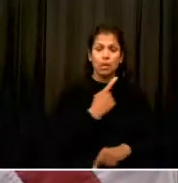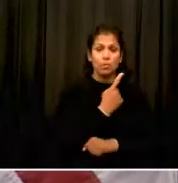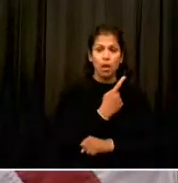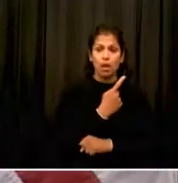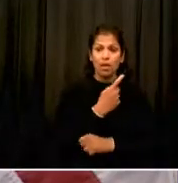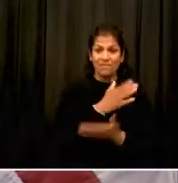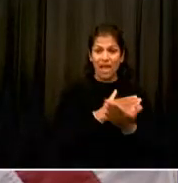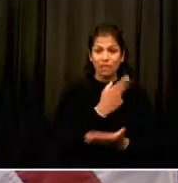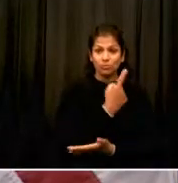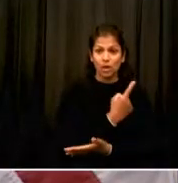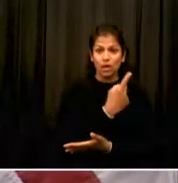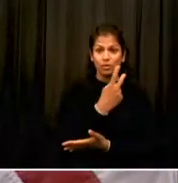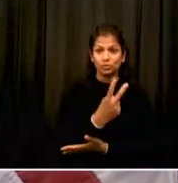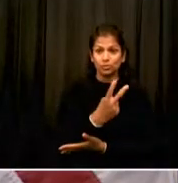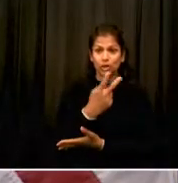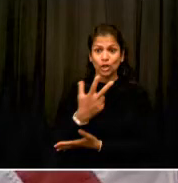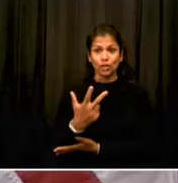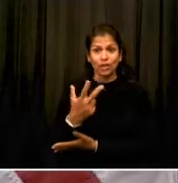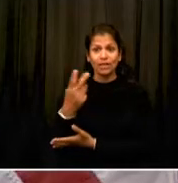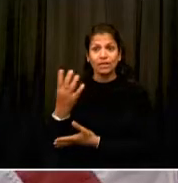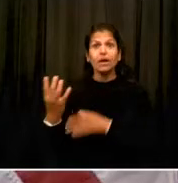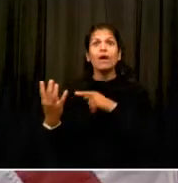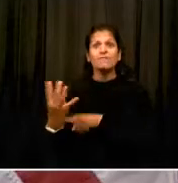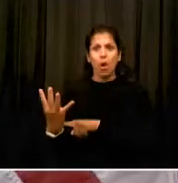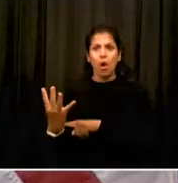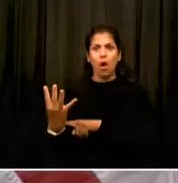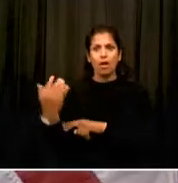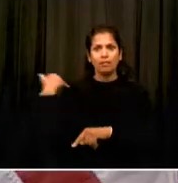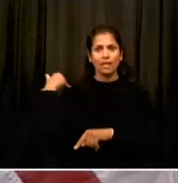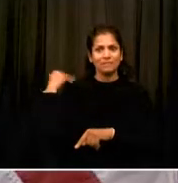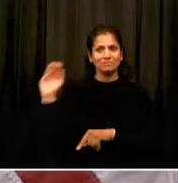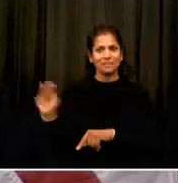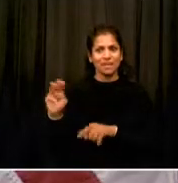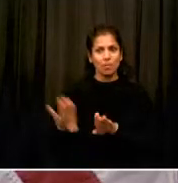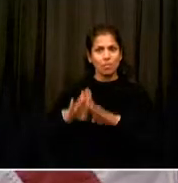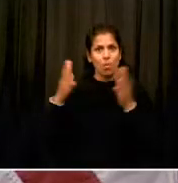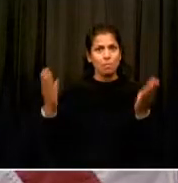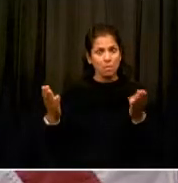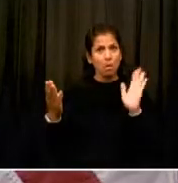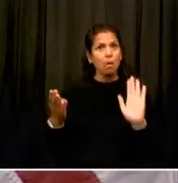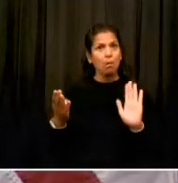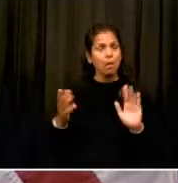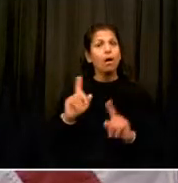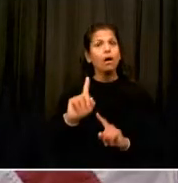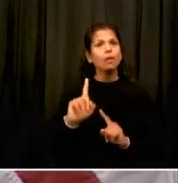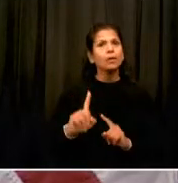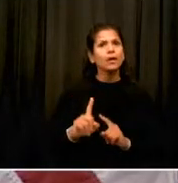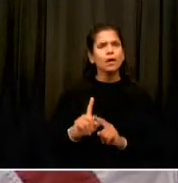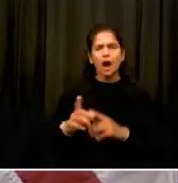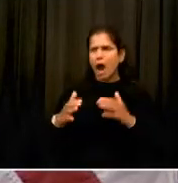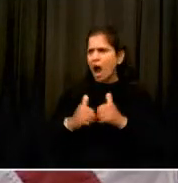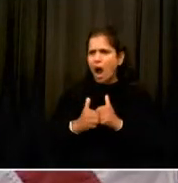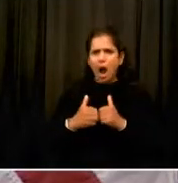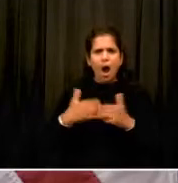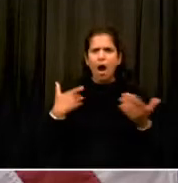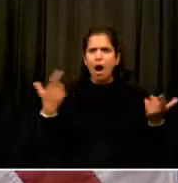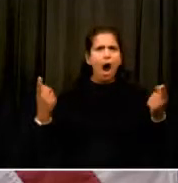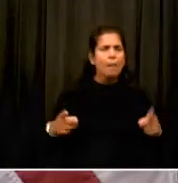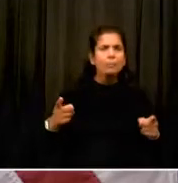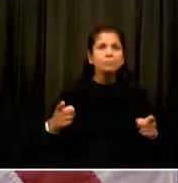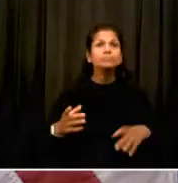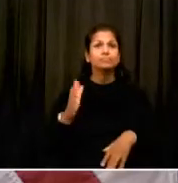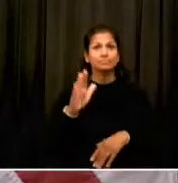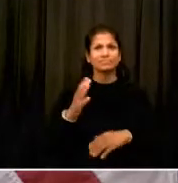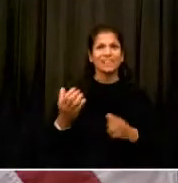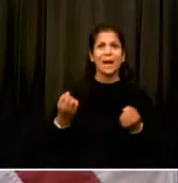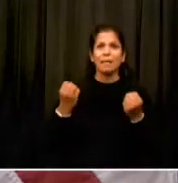people, and certainly not just in the city government, but folks in the private sector, nonprofits. So many people worked hard to keep bringing us back.